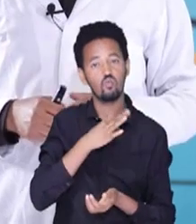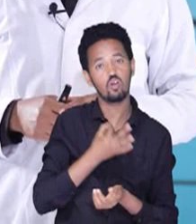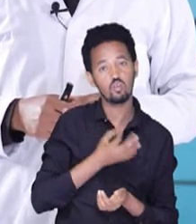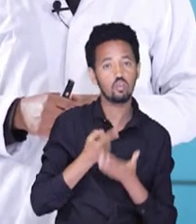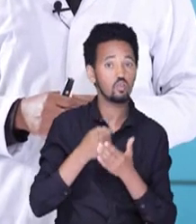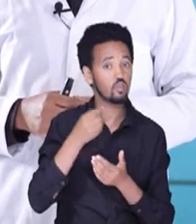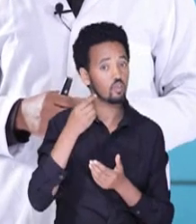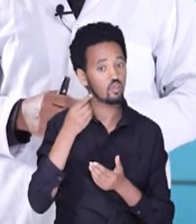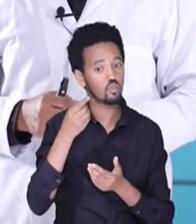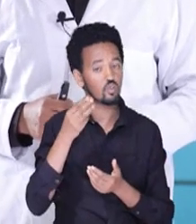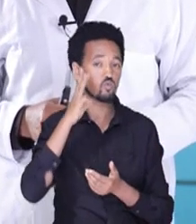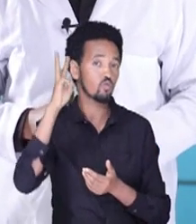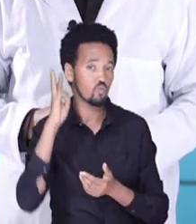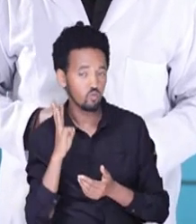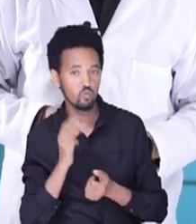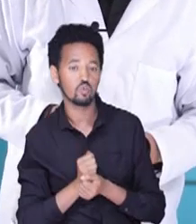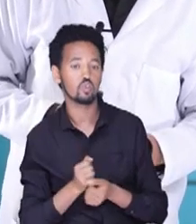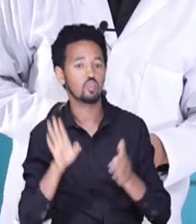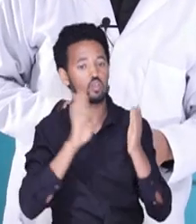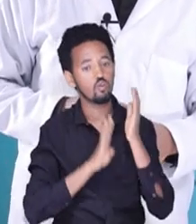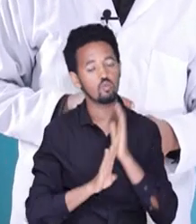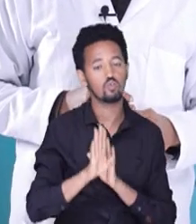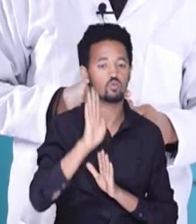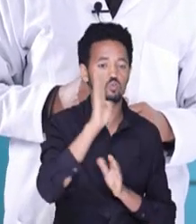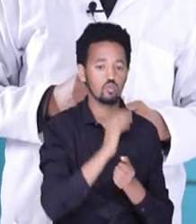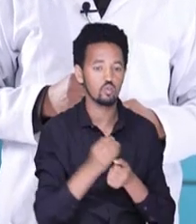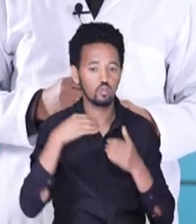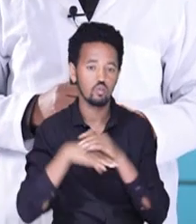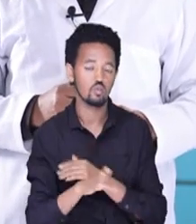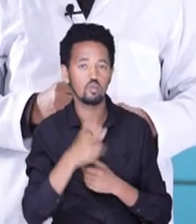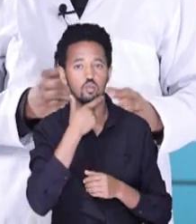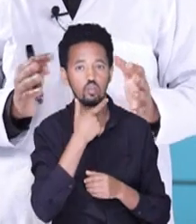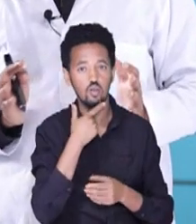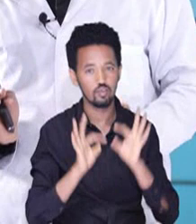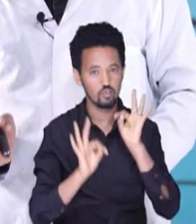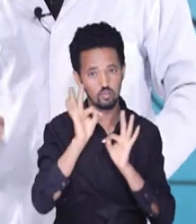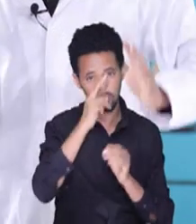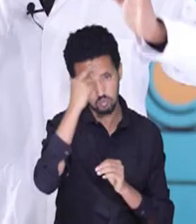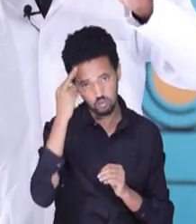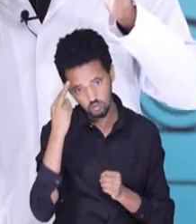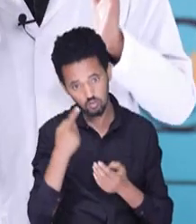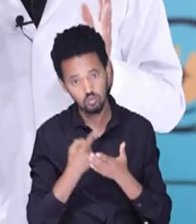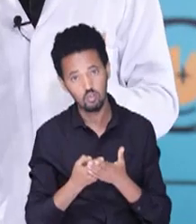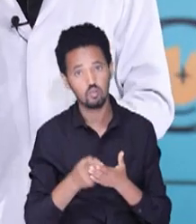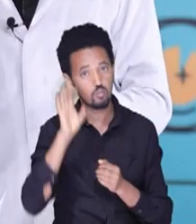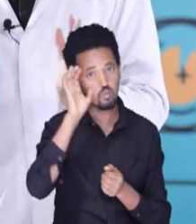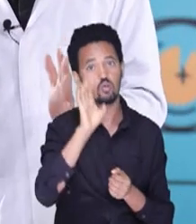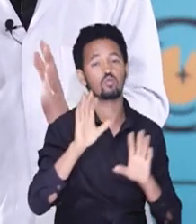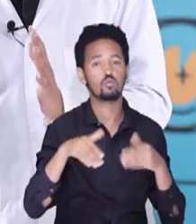This was the glorious revolution in England history, because power